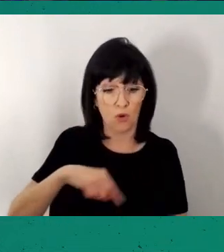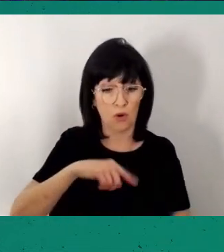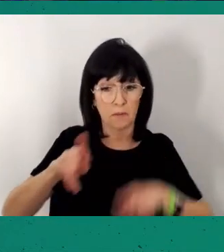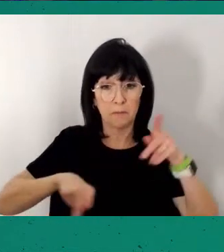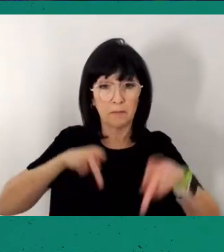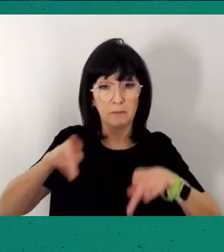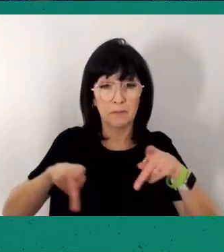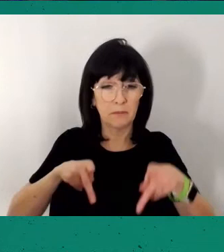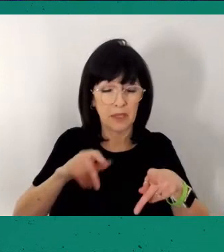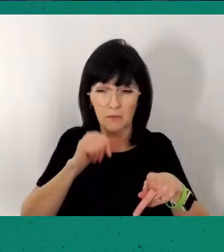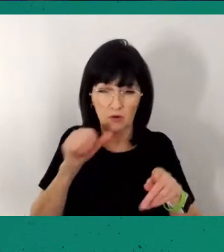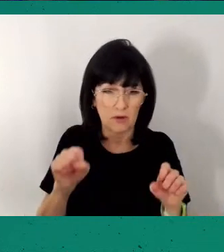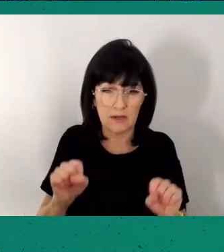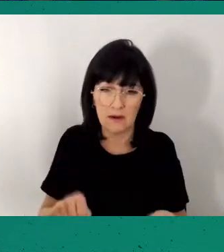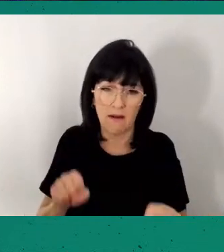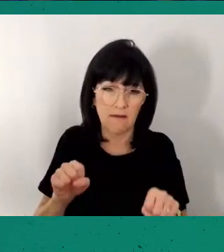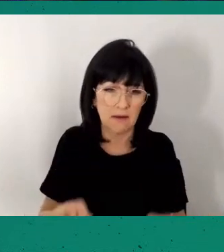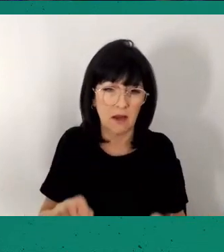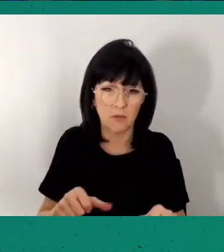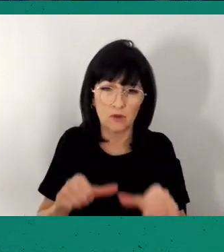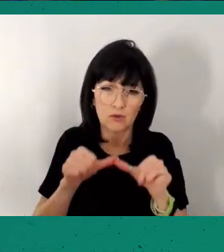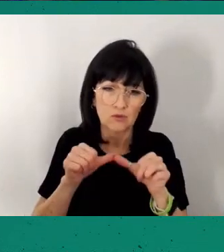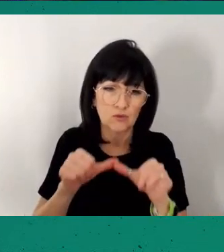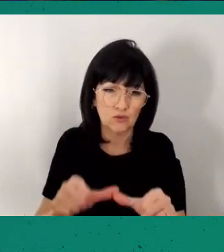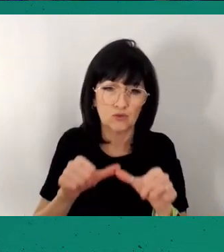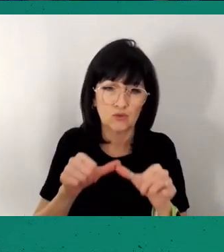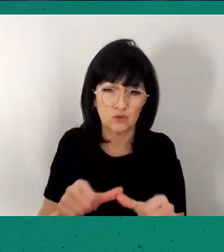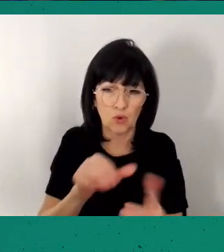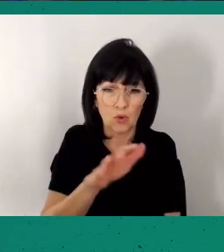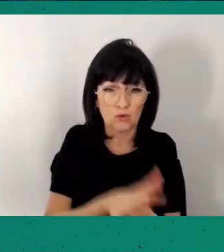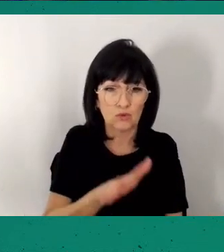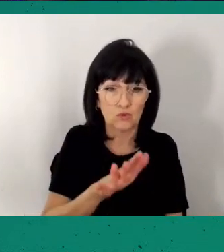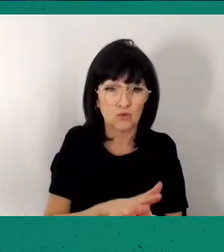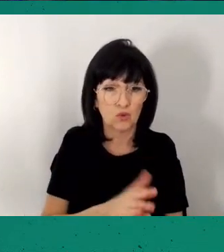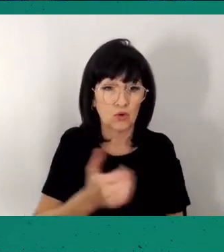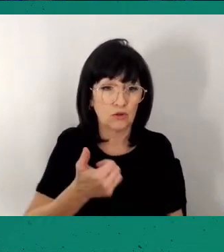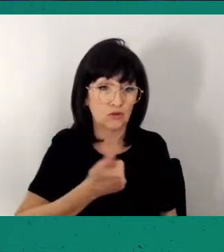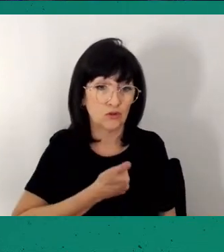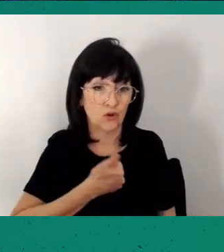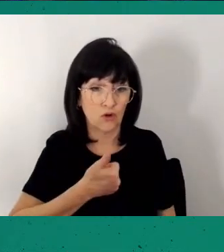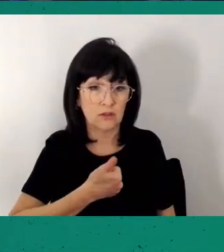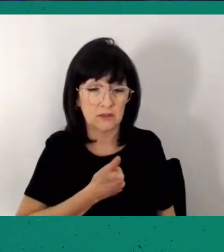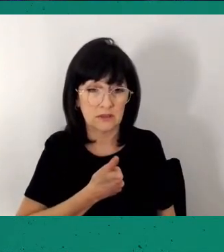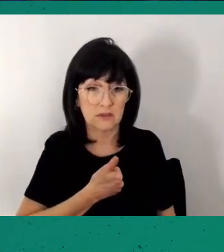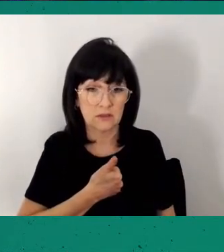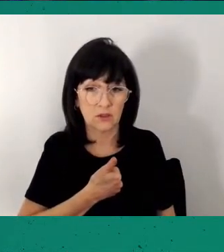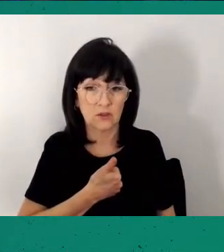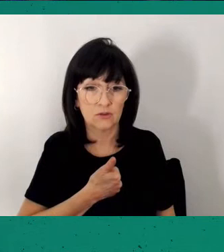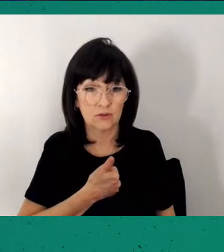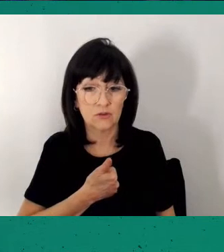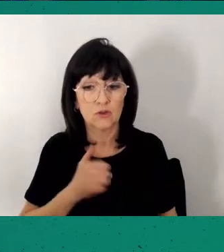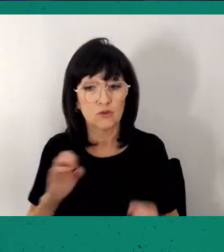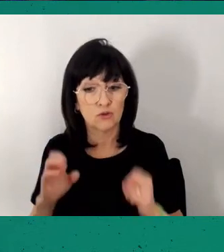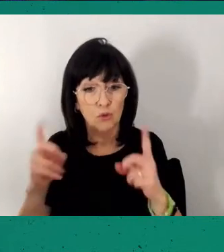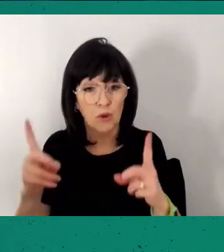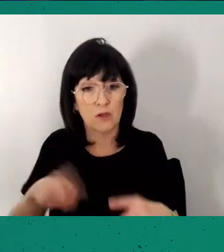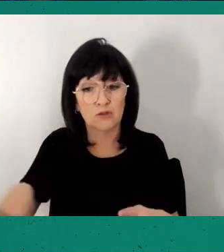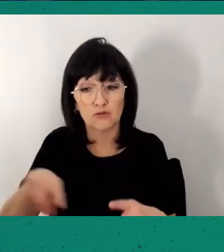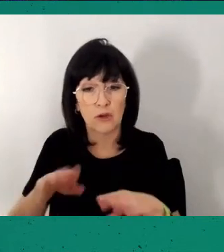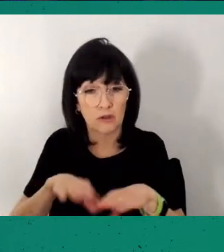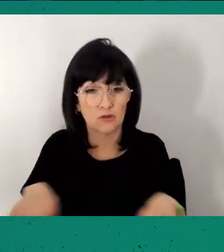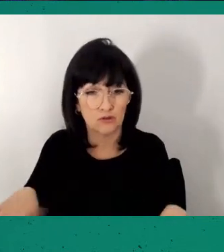not able to sustain schools among ourselves sufficient to well educate our children. To impose upon